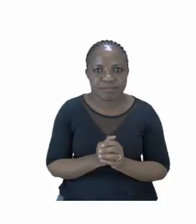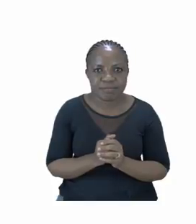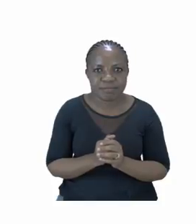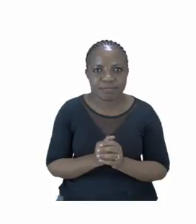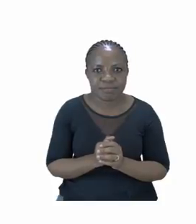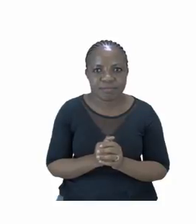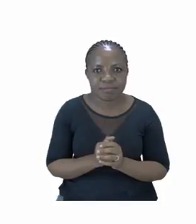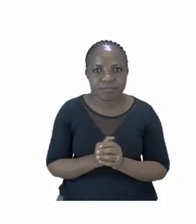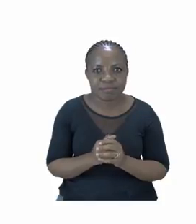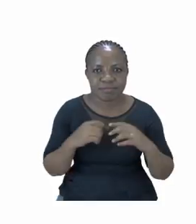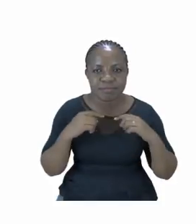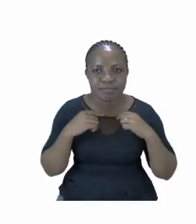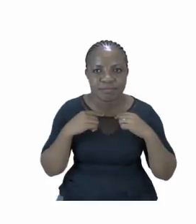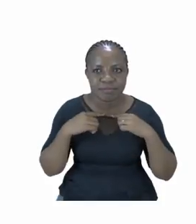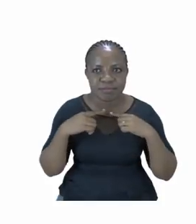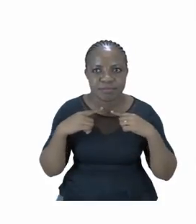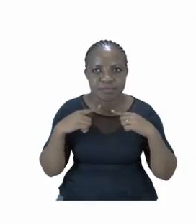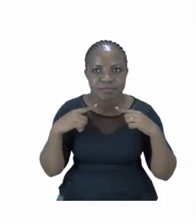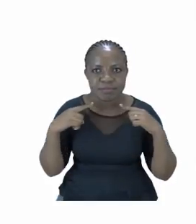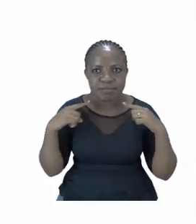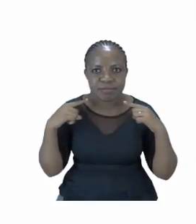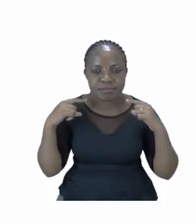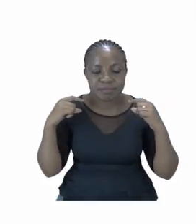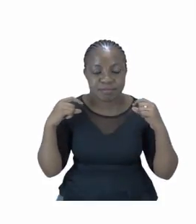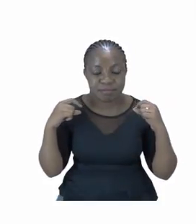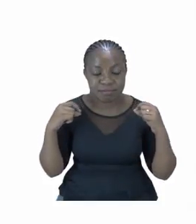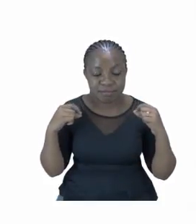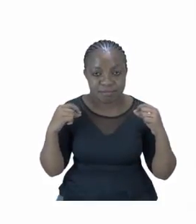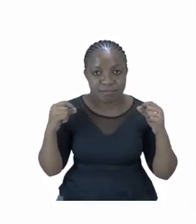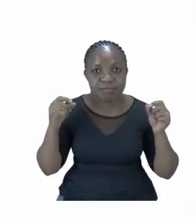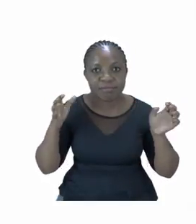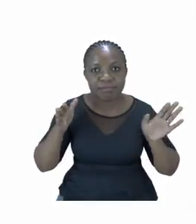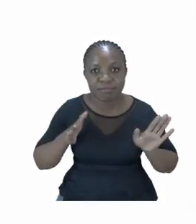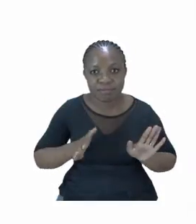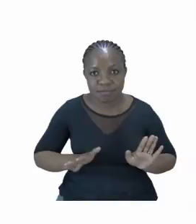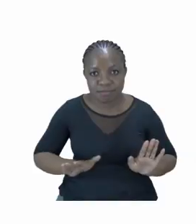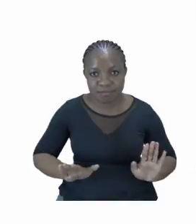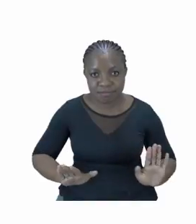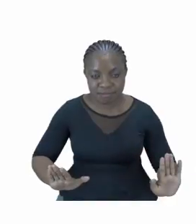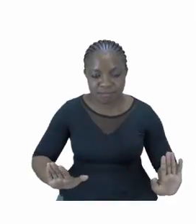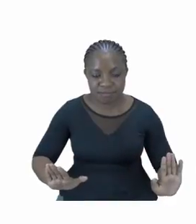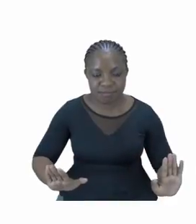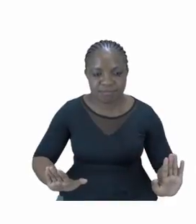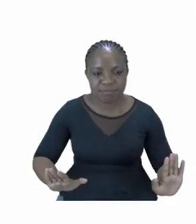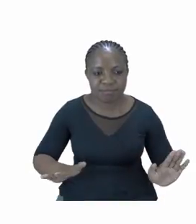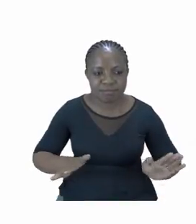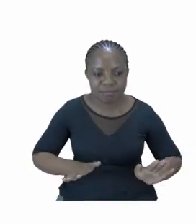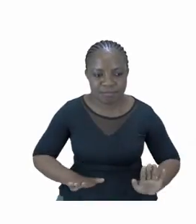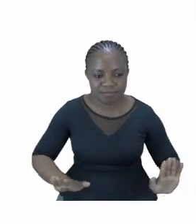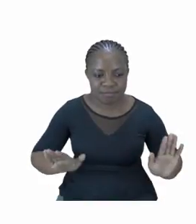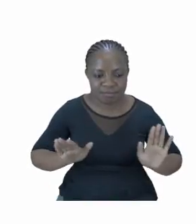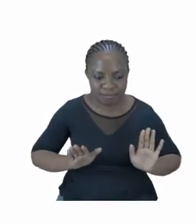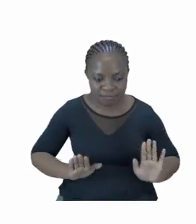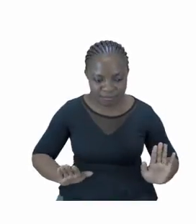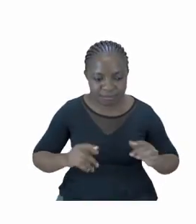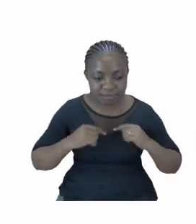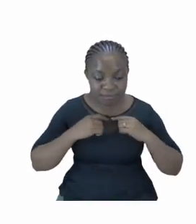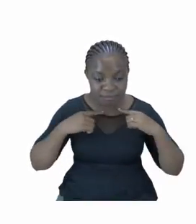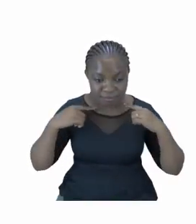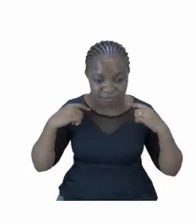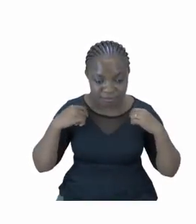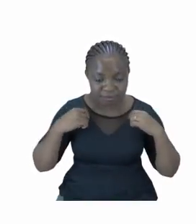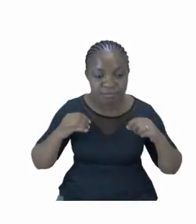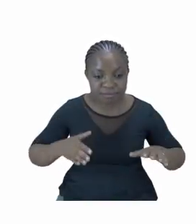girl. I am not going to help you with the rest because I know you are clever boys and girls.